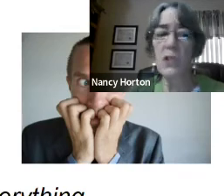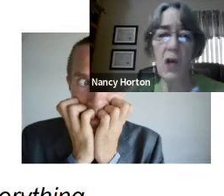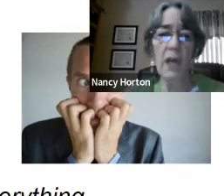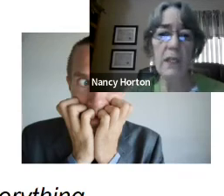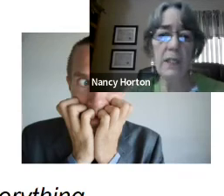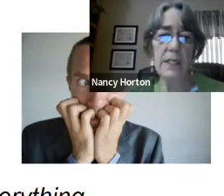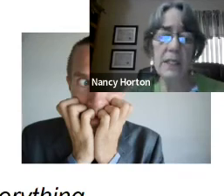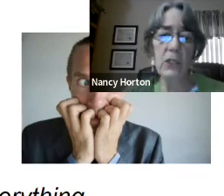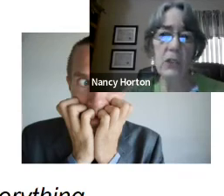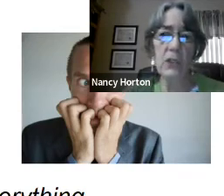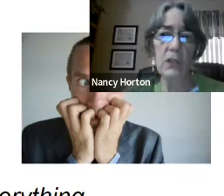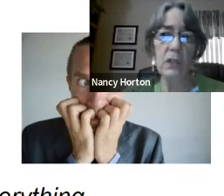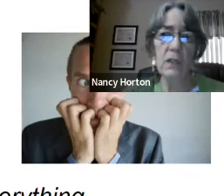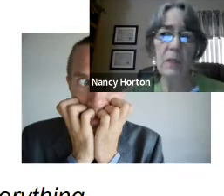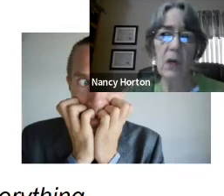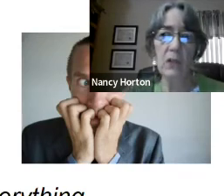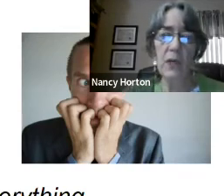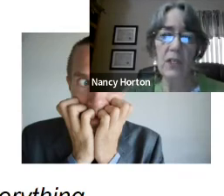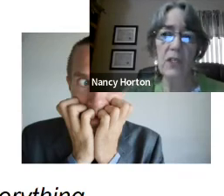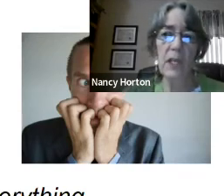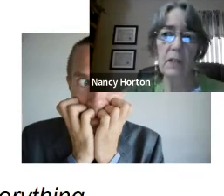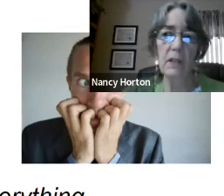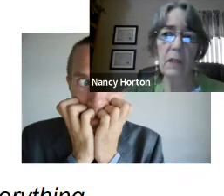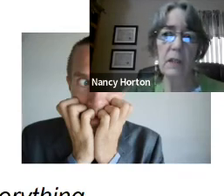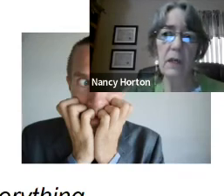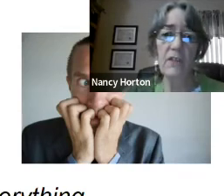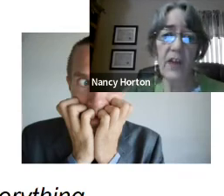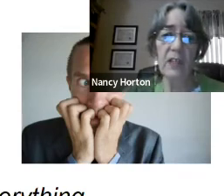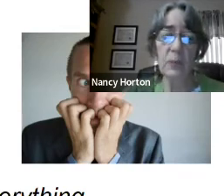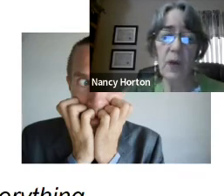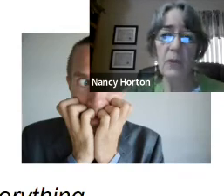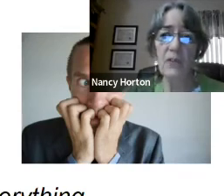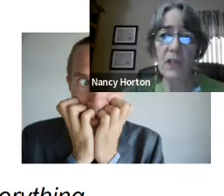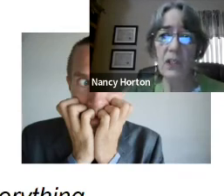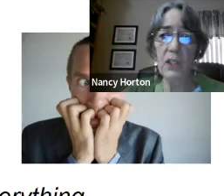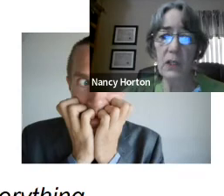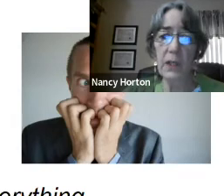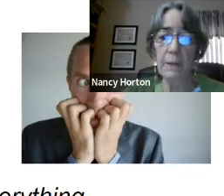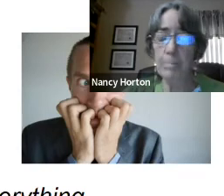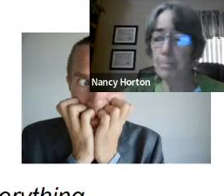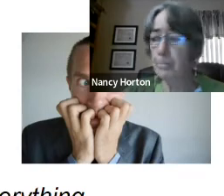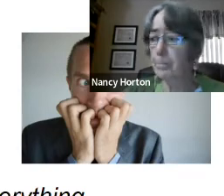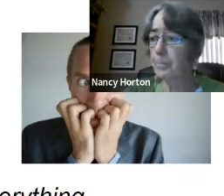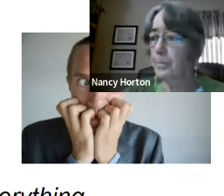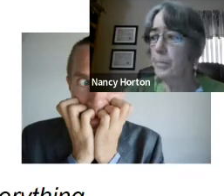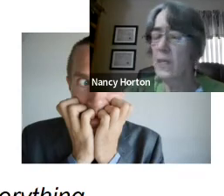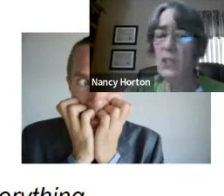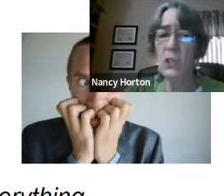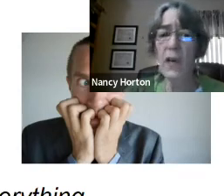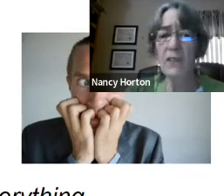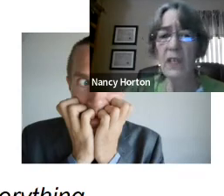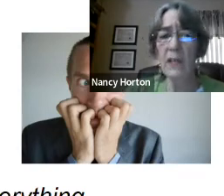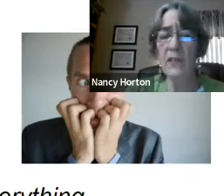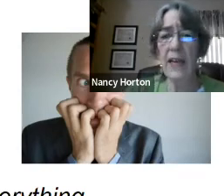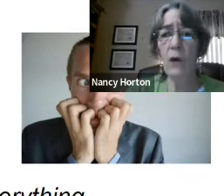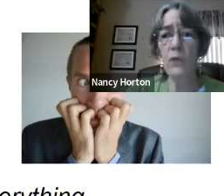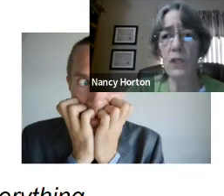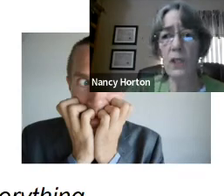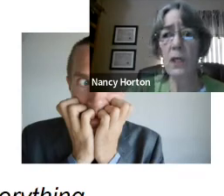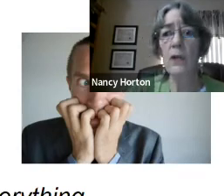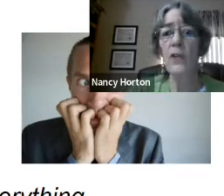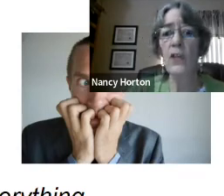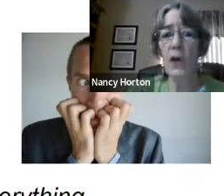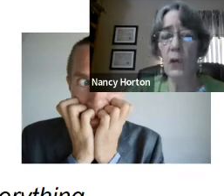those are not considered to be alterations that affect a primary function area. So you don't have to kind of